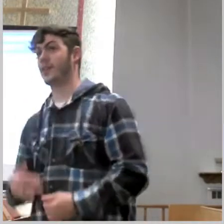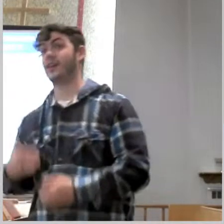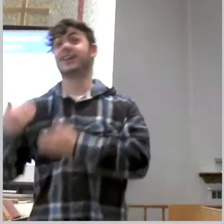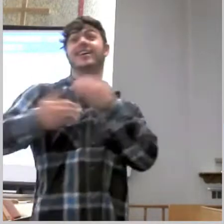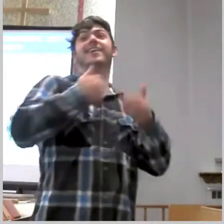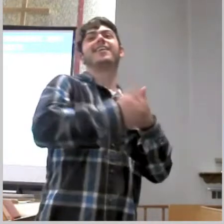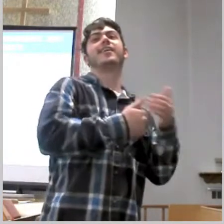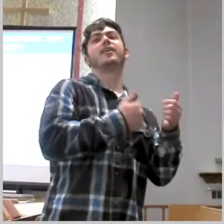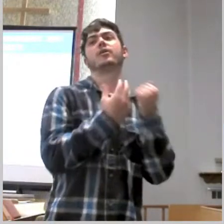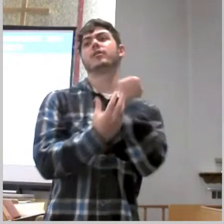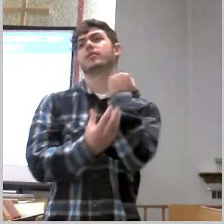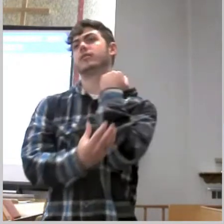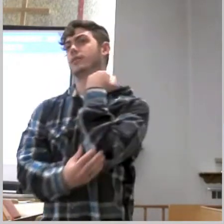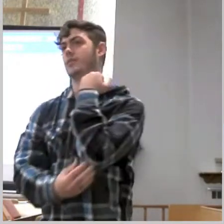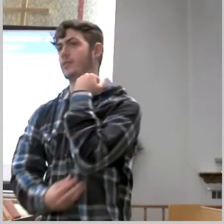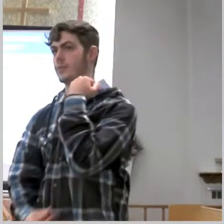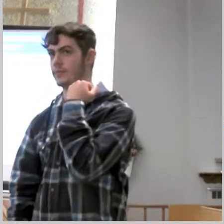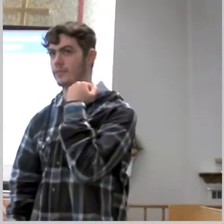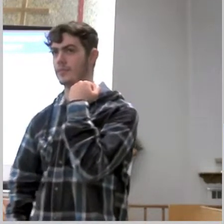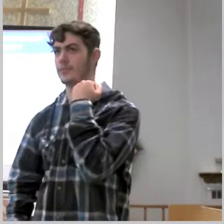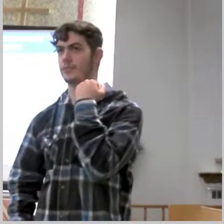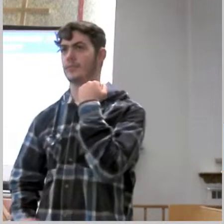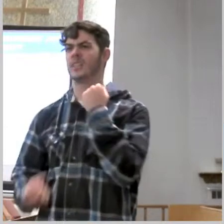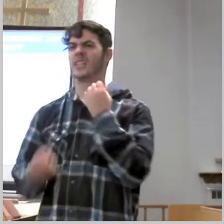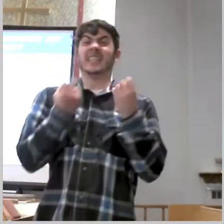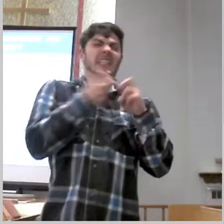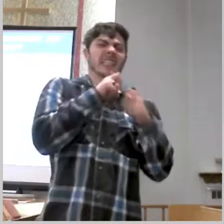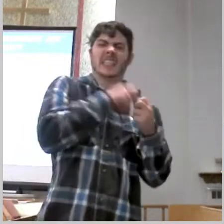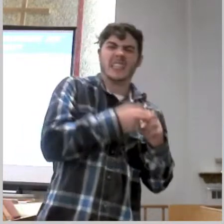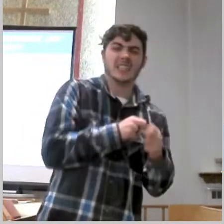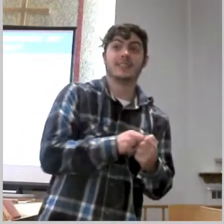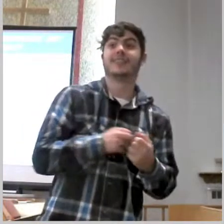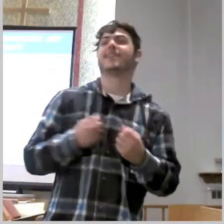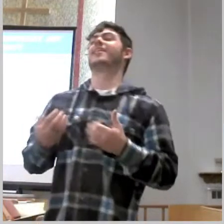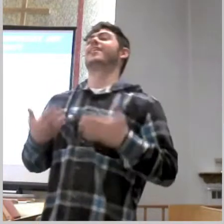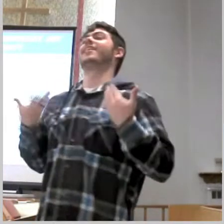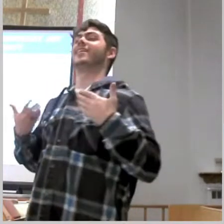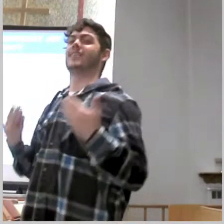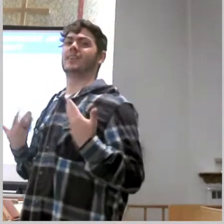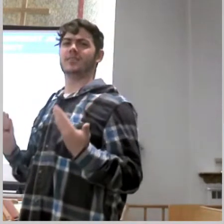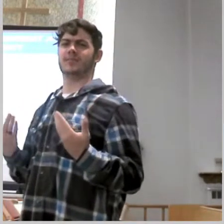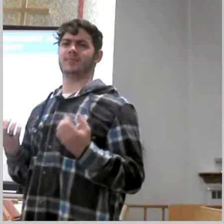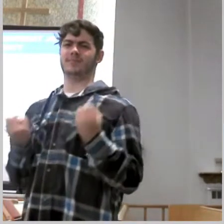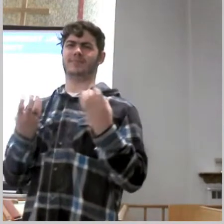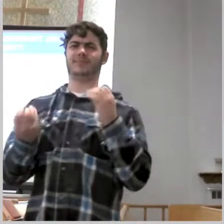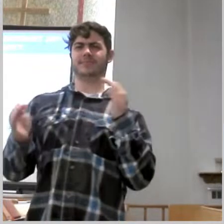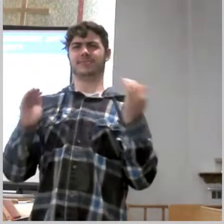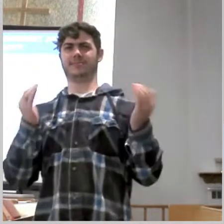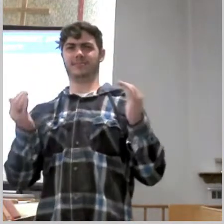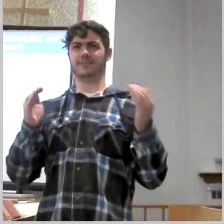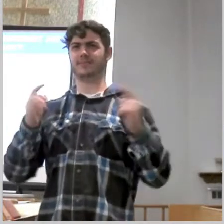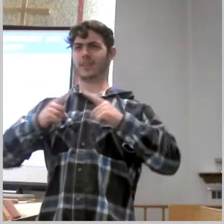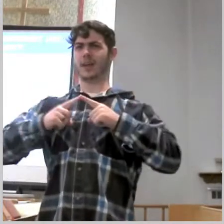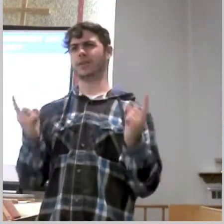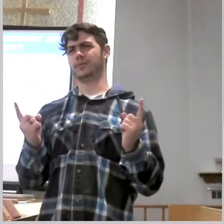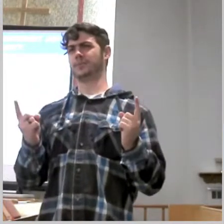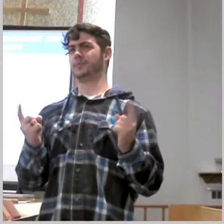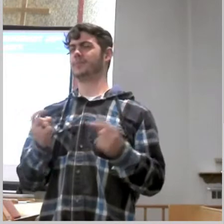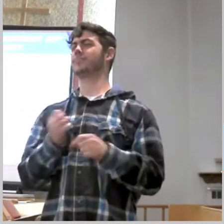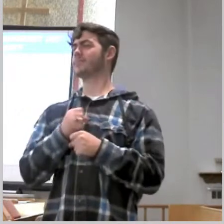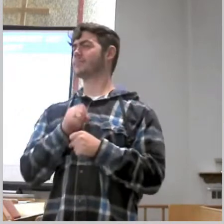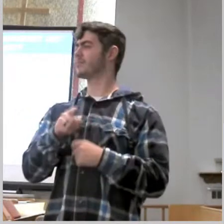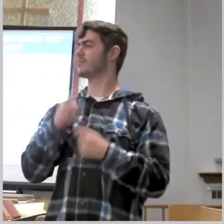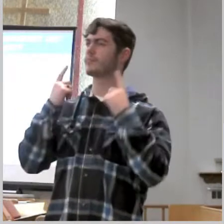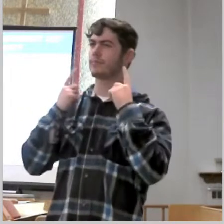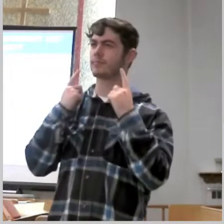you have severe trial, you have abundant joy. You see all those juxtaposed concepts there together? That makes you think, doesn't it?